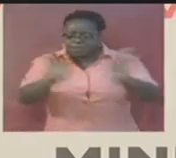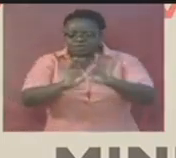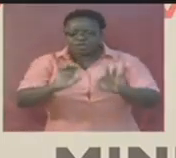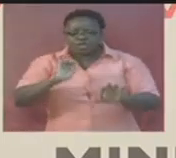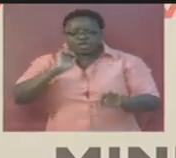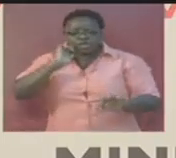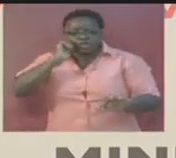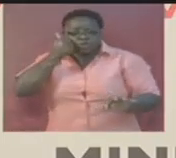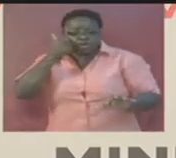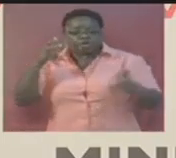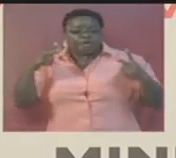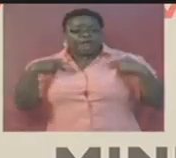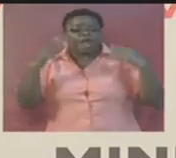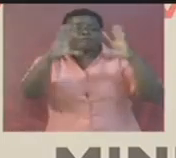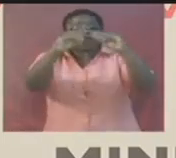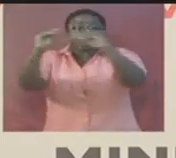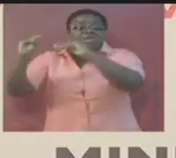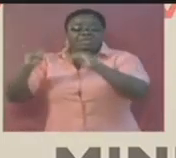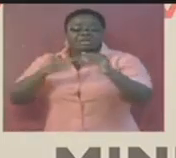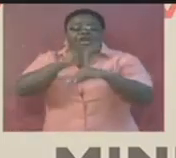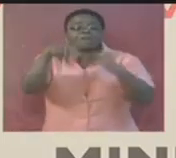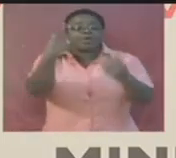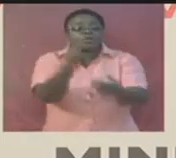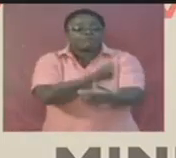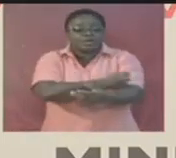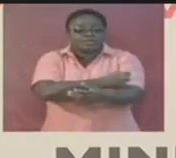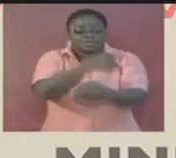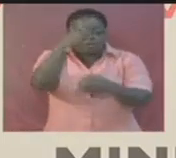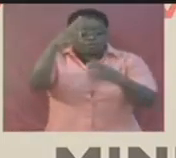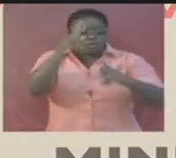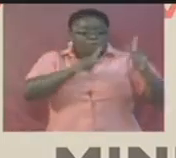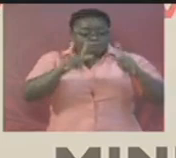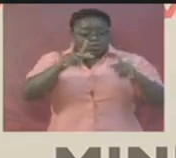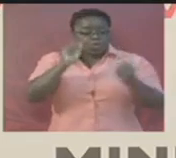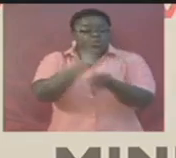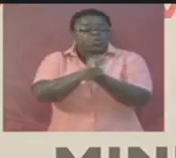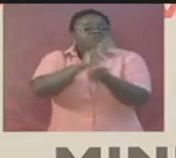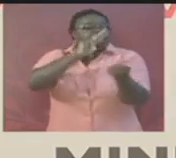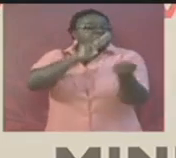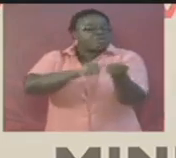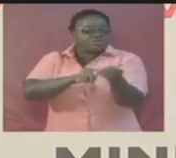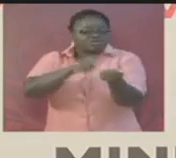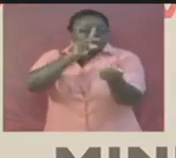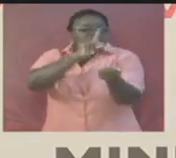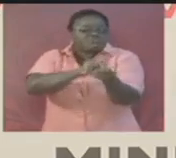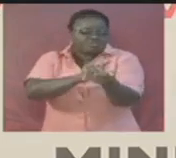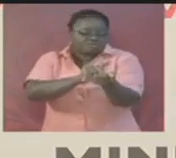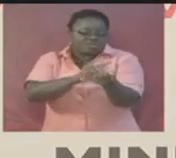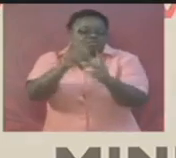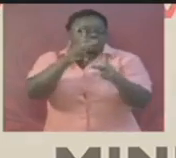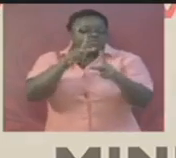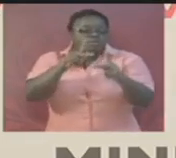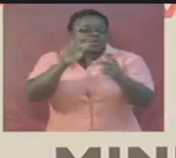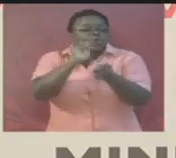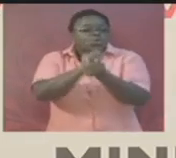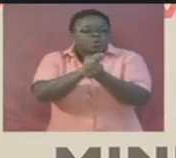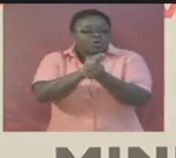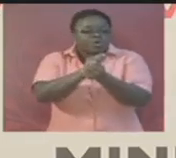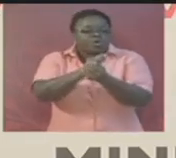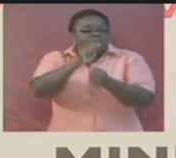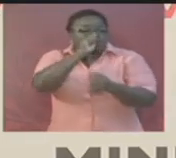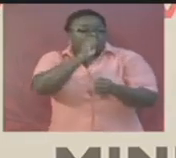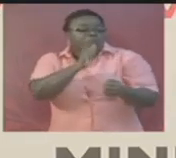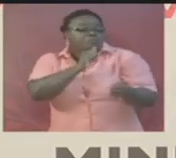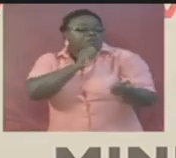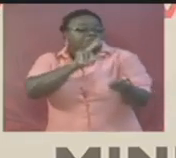virtual symposium on the vaccine for health persons in the healthcare sector and stakeholders in the private sector